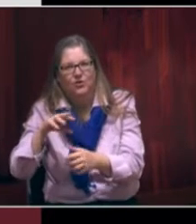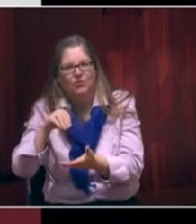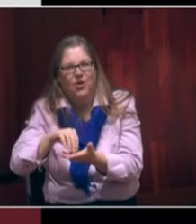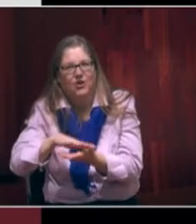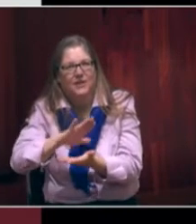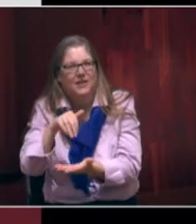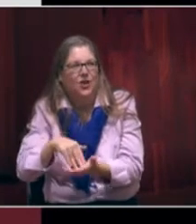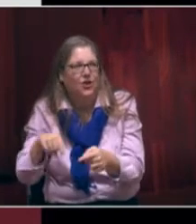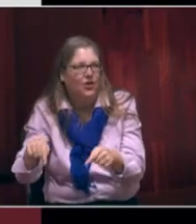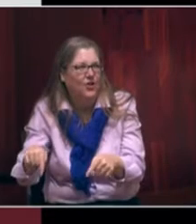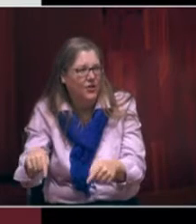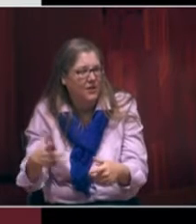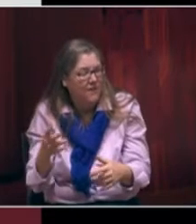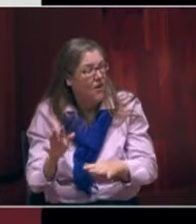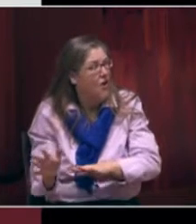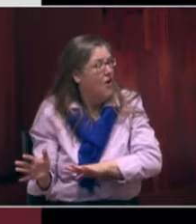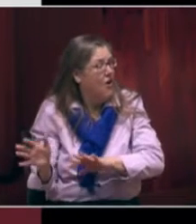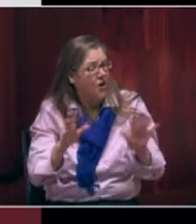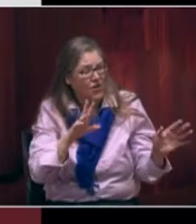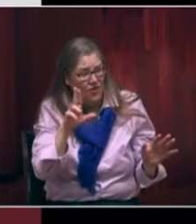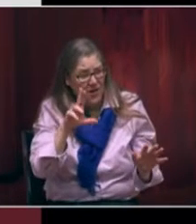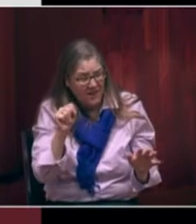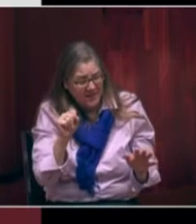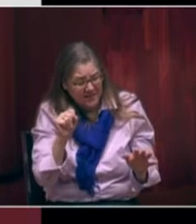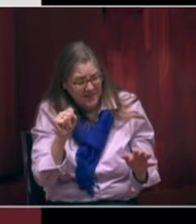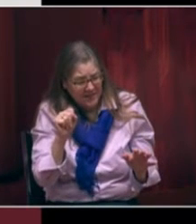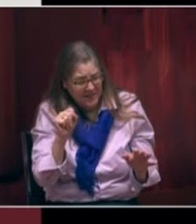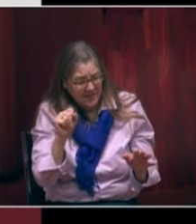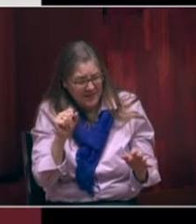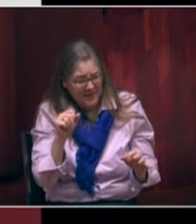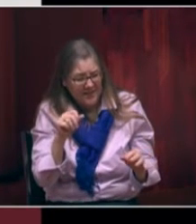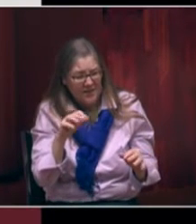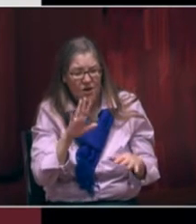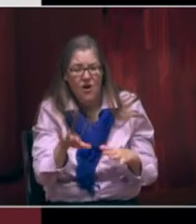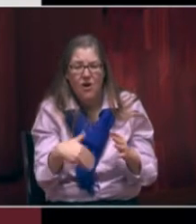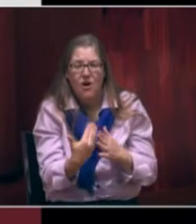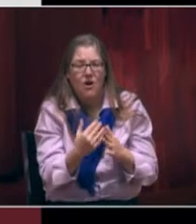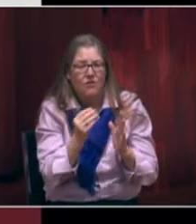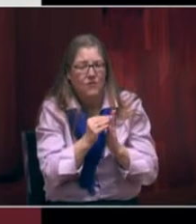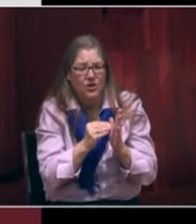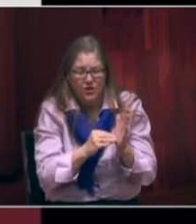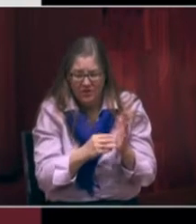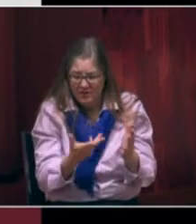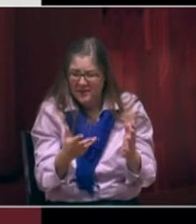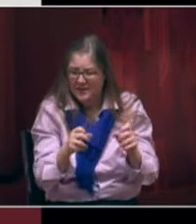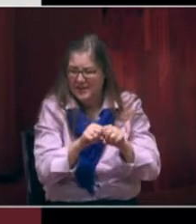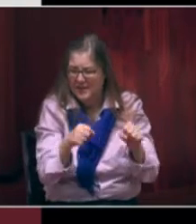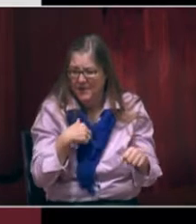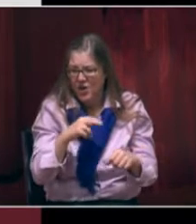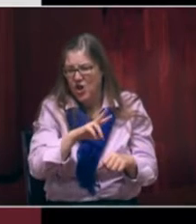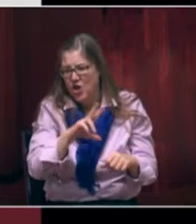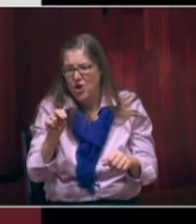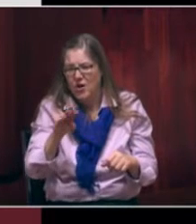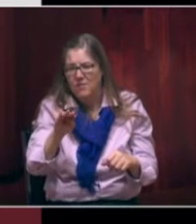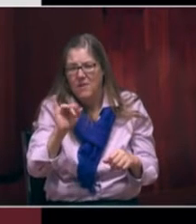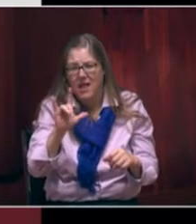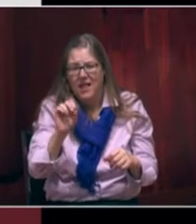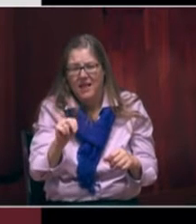So, again, out of all the records in the nation, you know, a system that's got almost 30 million feet in